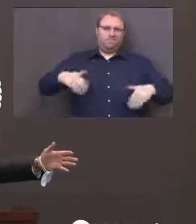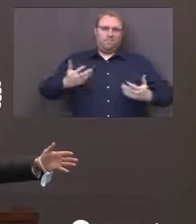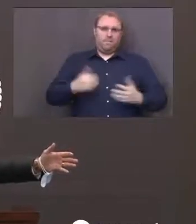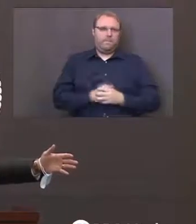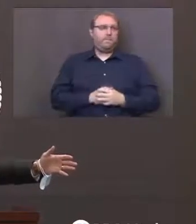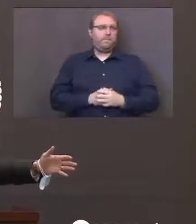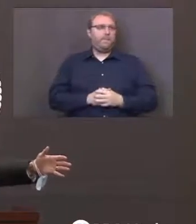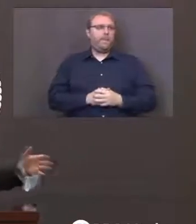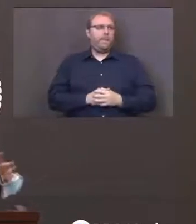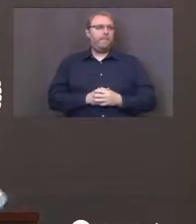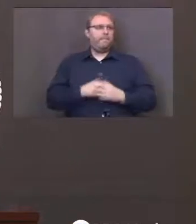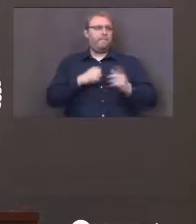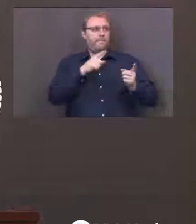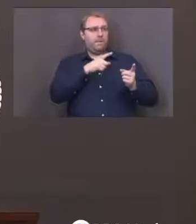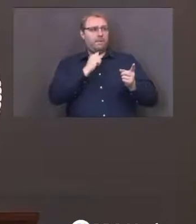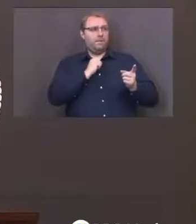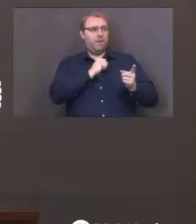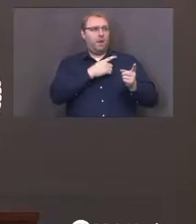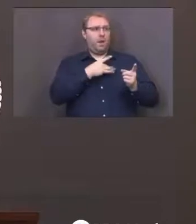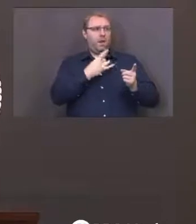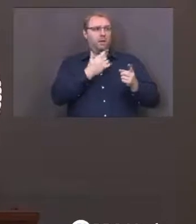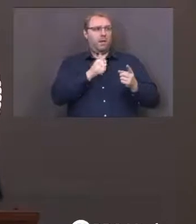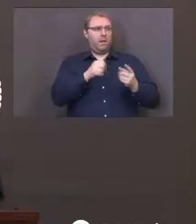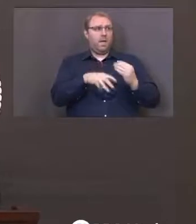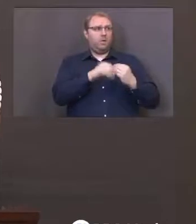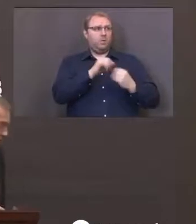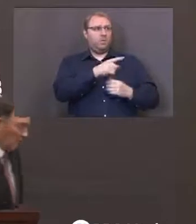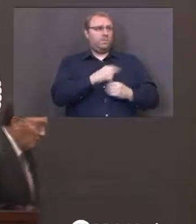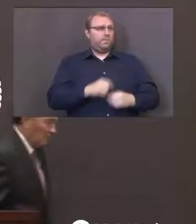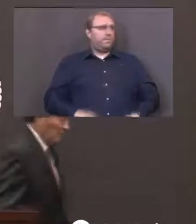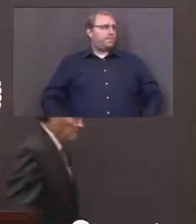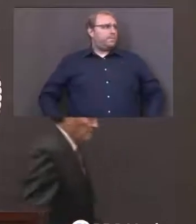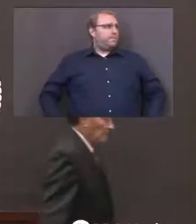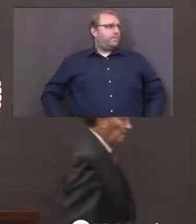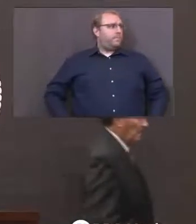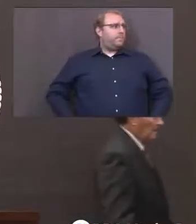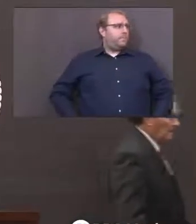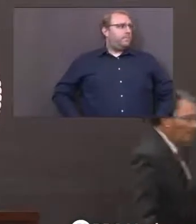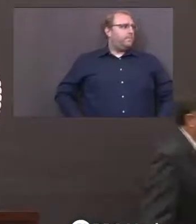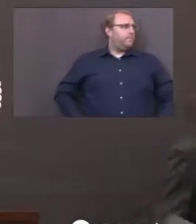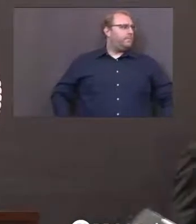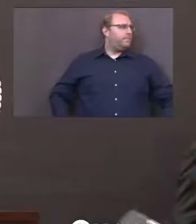you go, would you like to just say a closing word here about what we're doing?